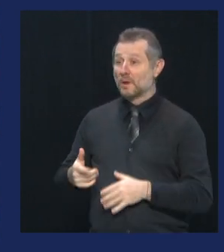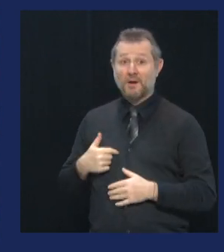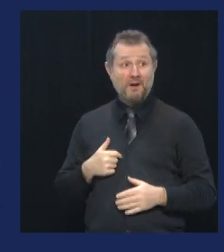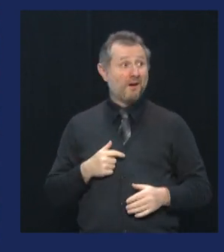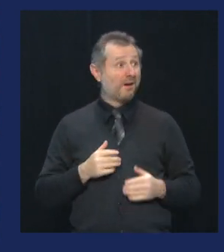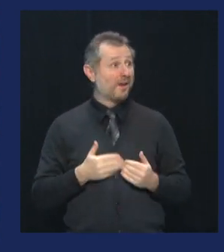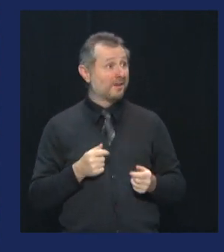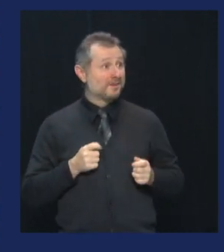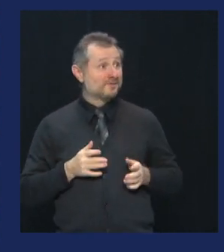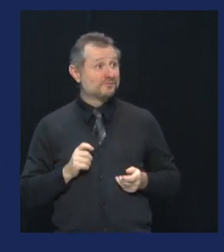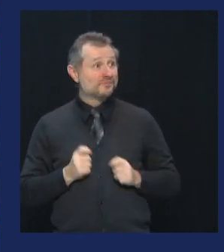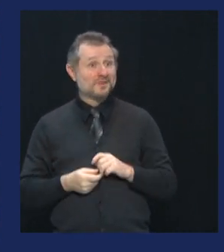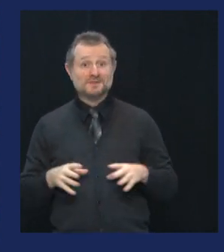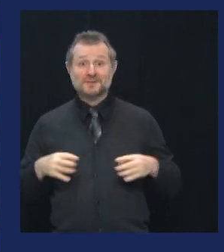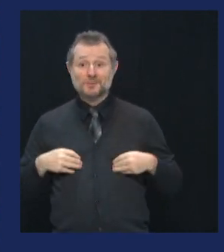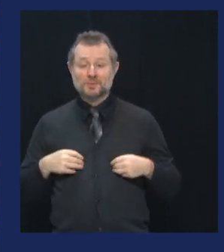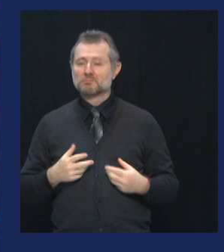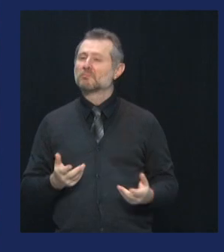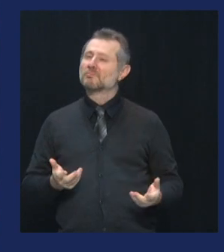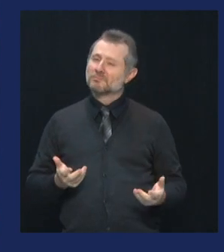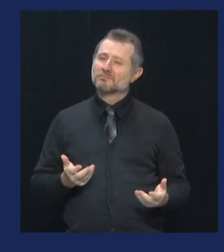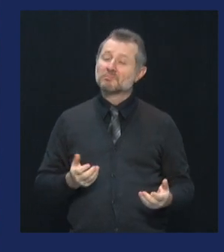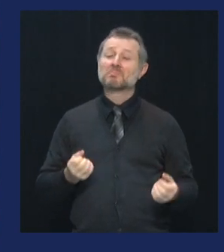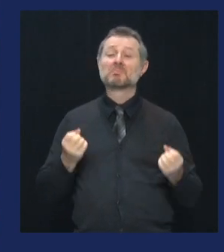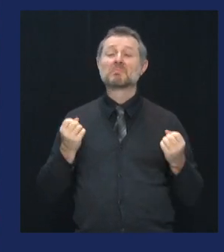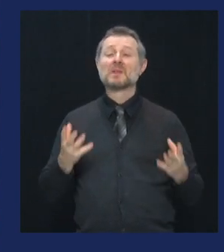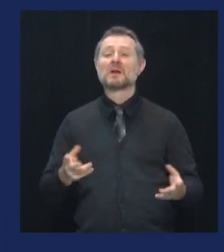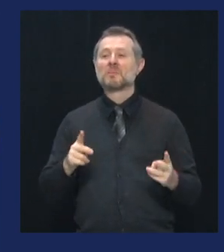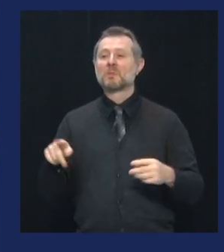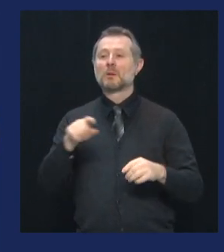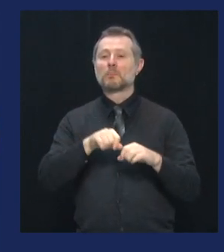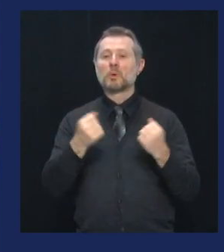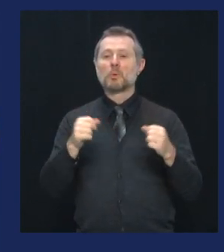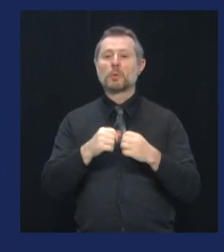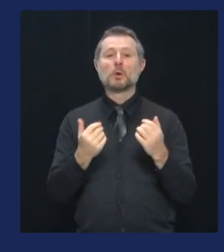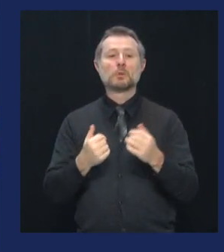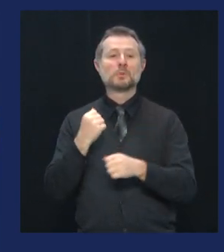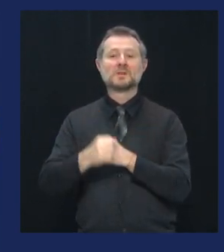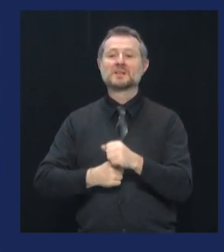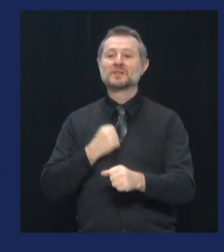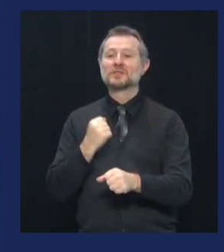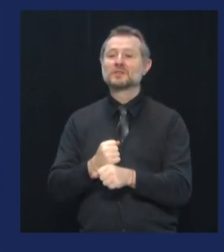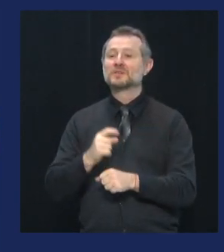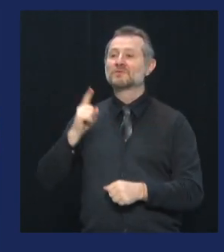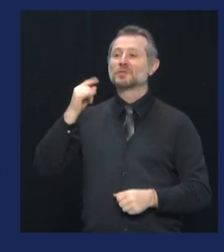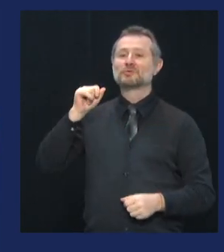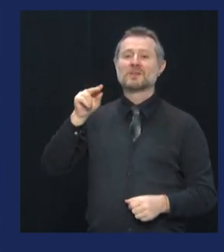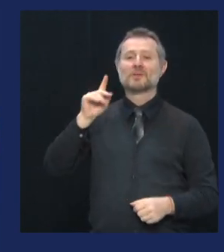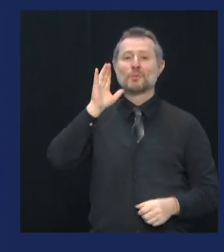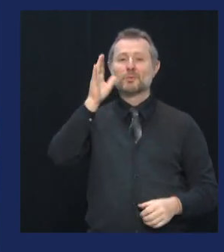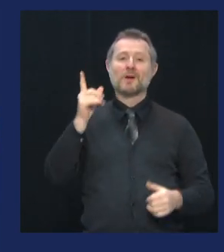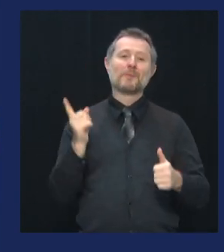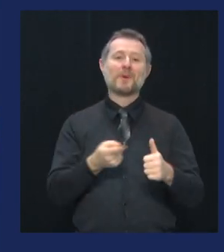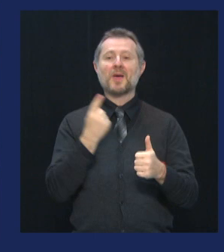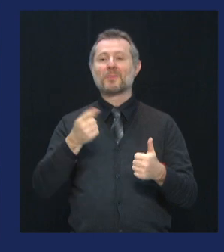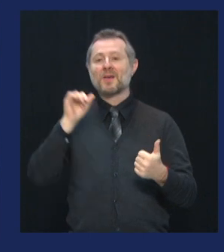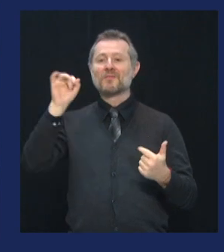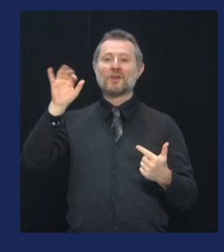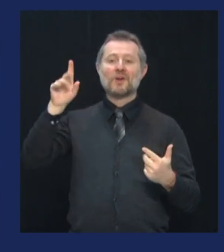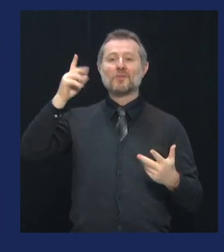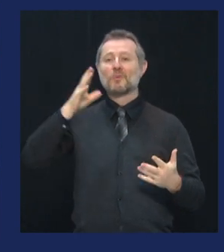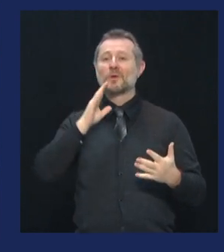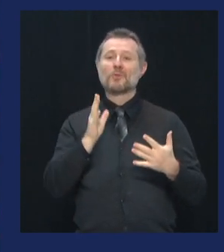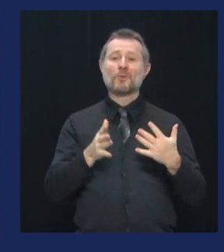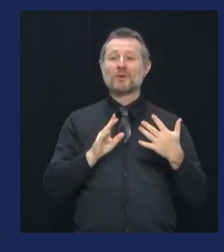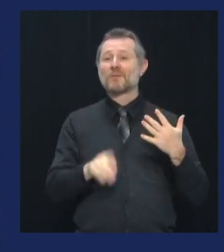us have already broken our New Year's resolutions? Collective change, social change is